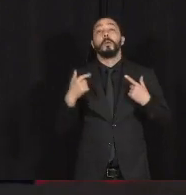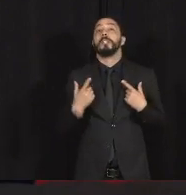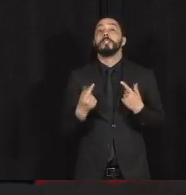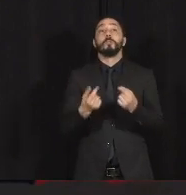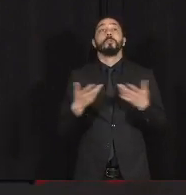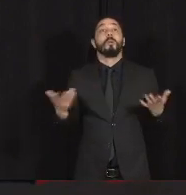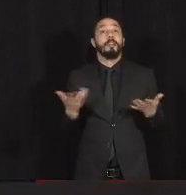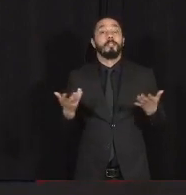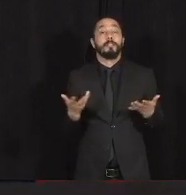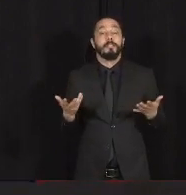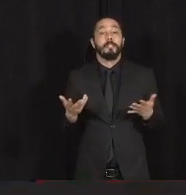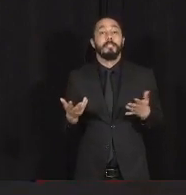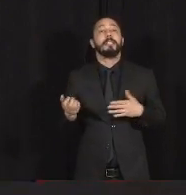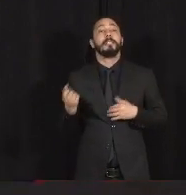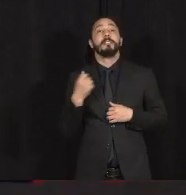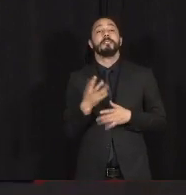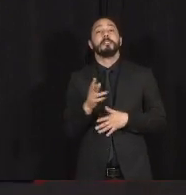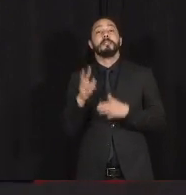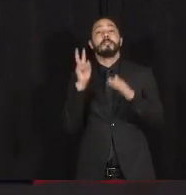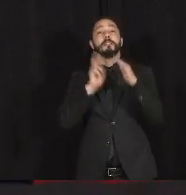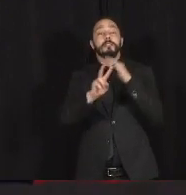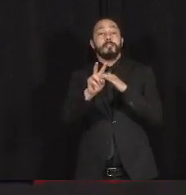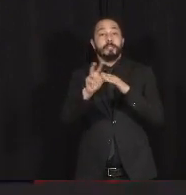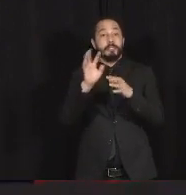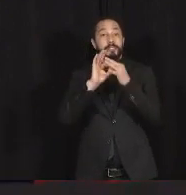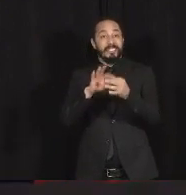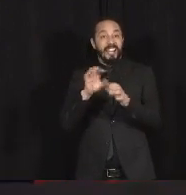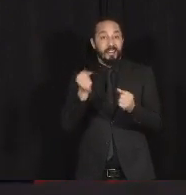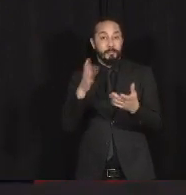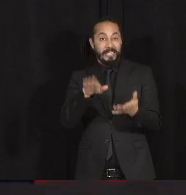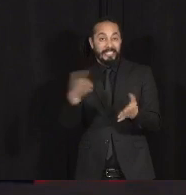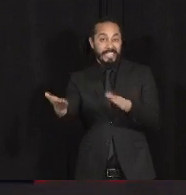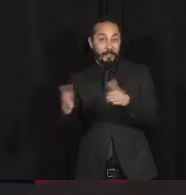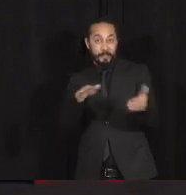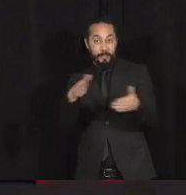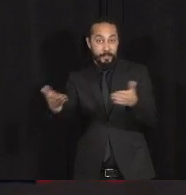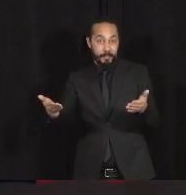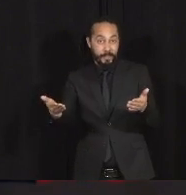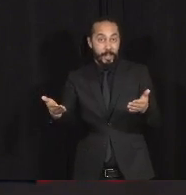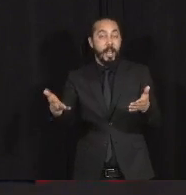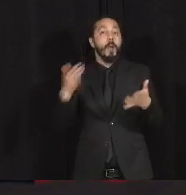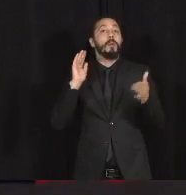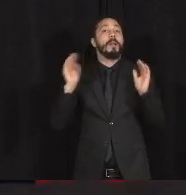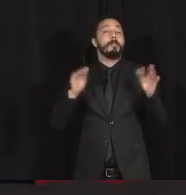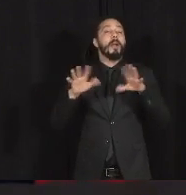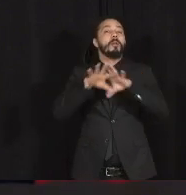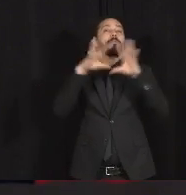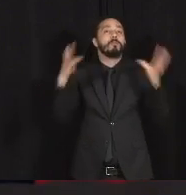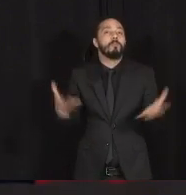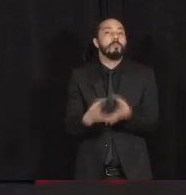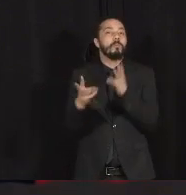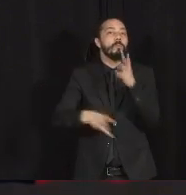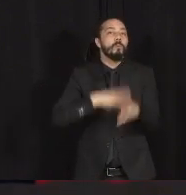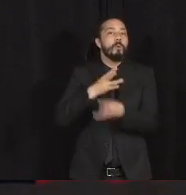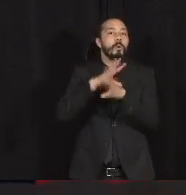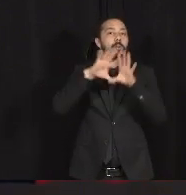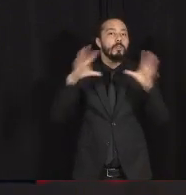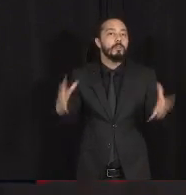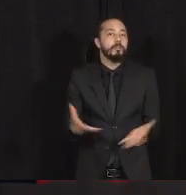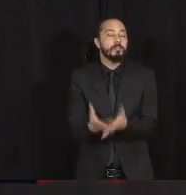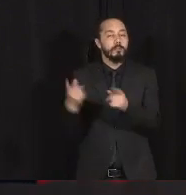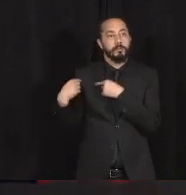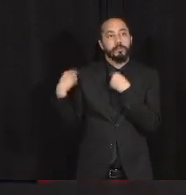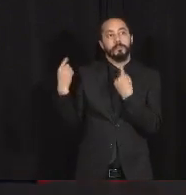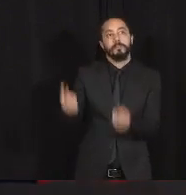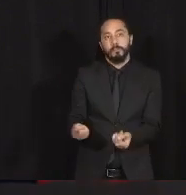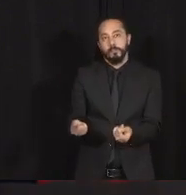in terms of mortality based on the global experience thus far of COVID. And